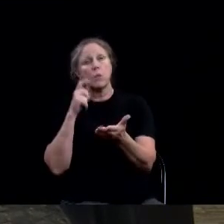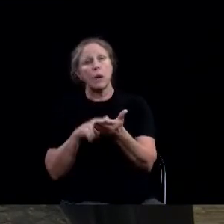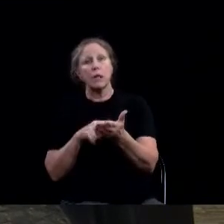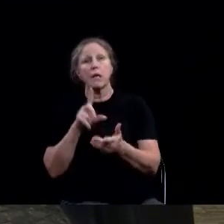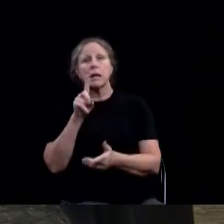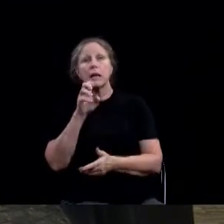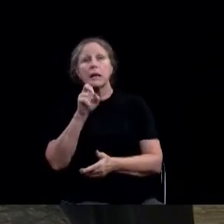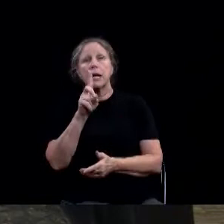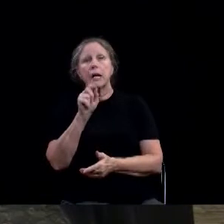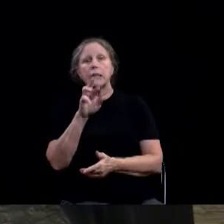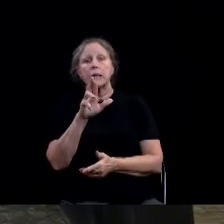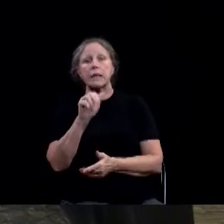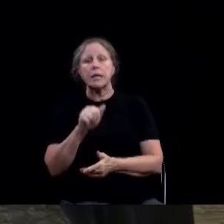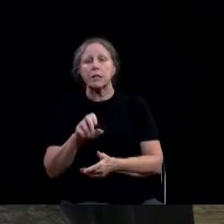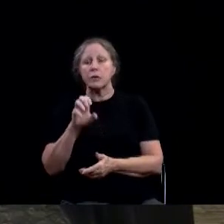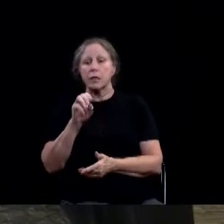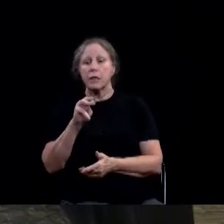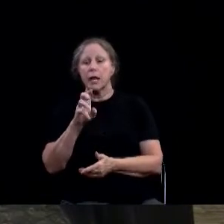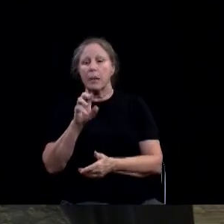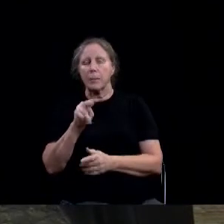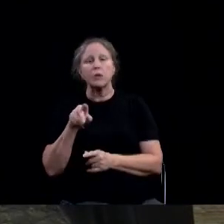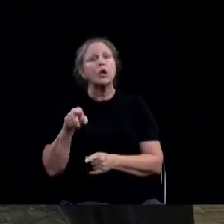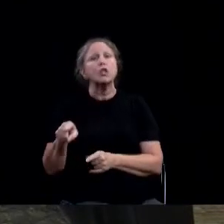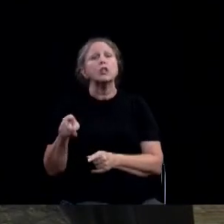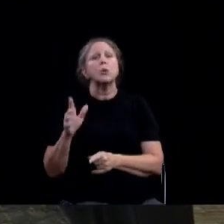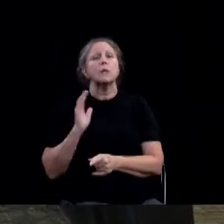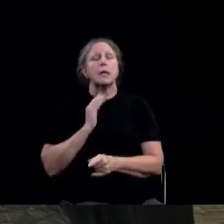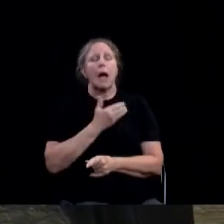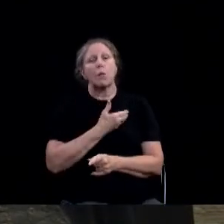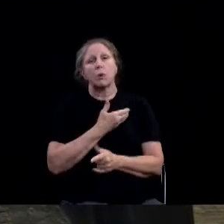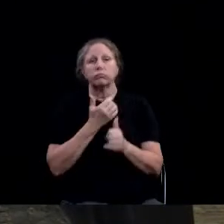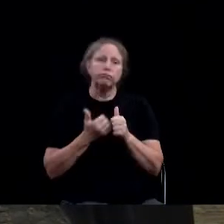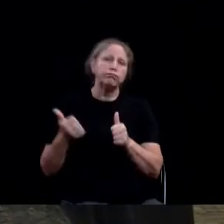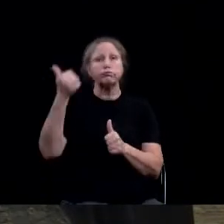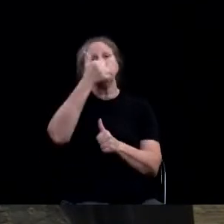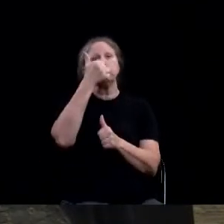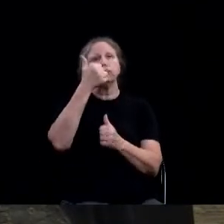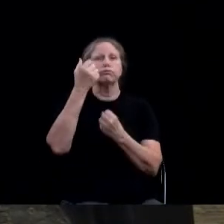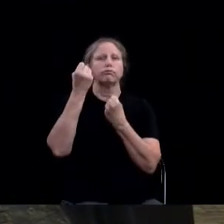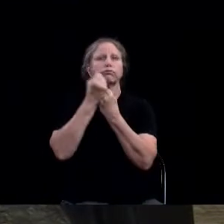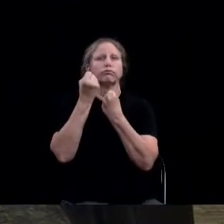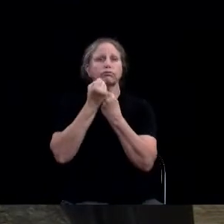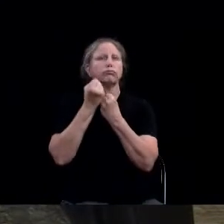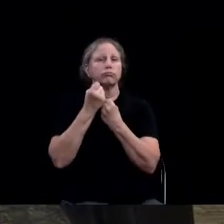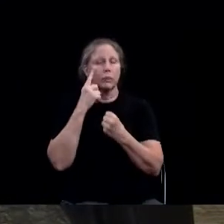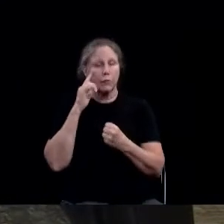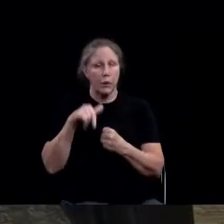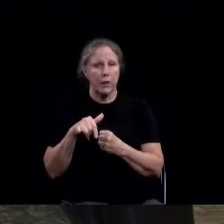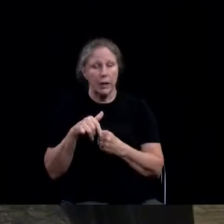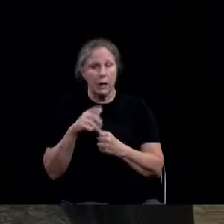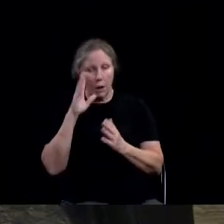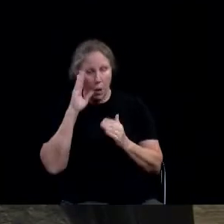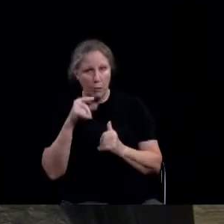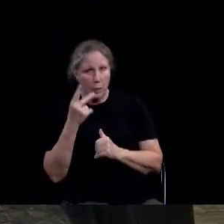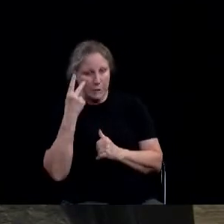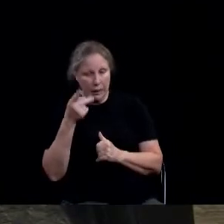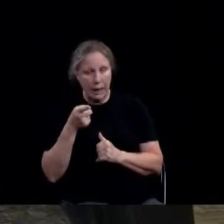as our executive sponsor on the project. And I hope you'll see kind of how this project aligns with our goals to